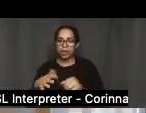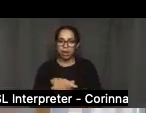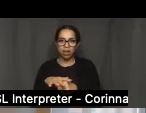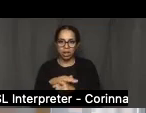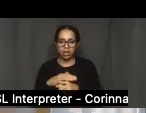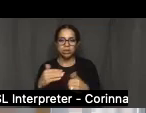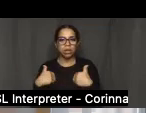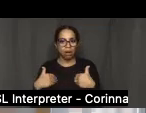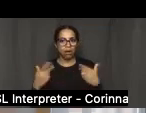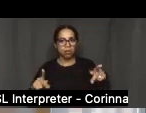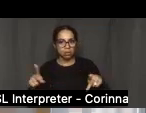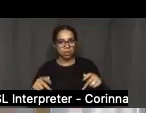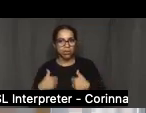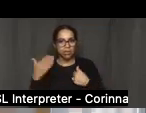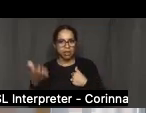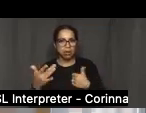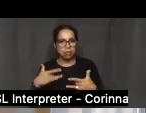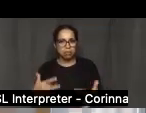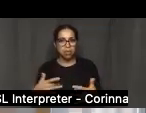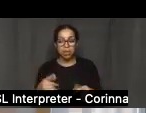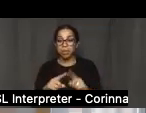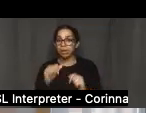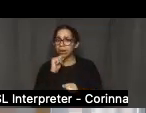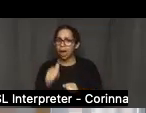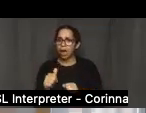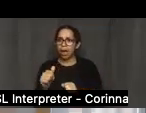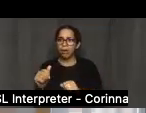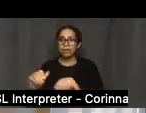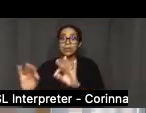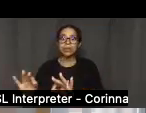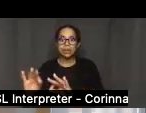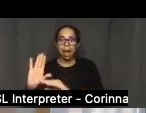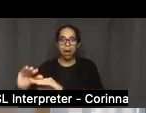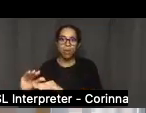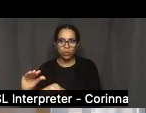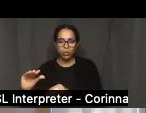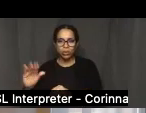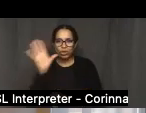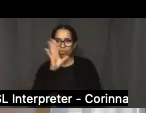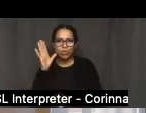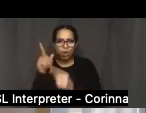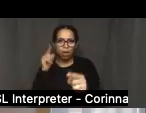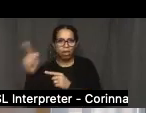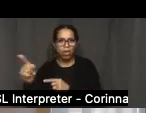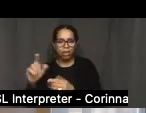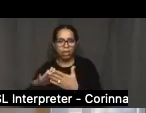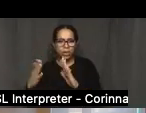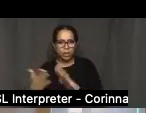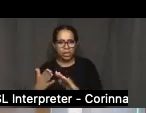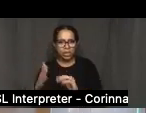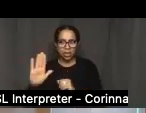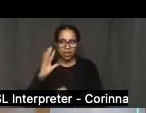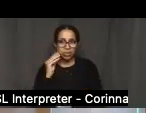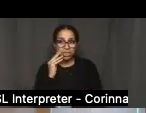doesn't discount the experience that people in rural settings are also having. I would say that while we might have more